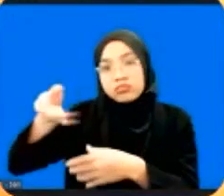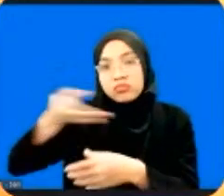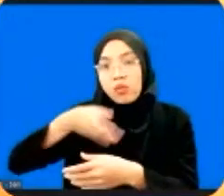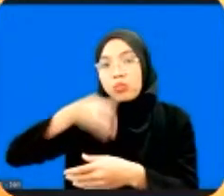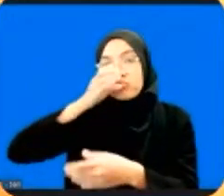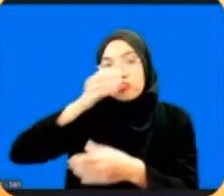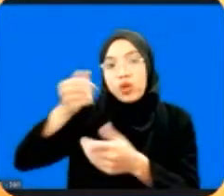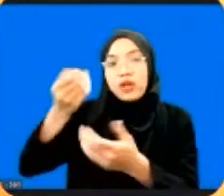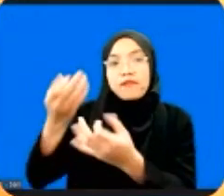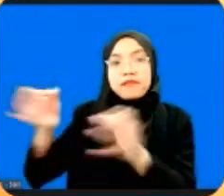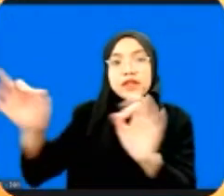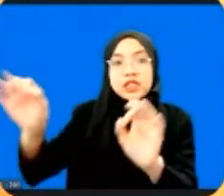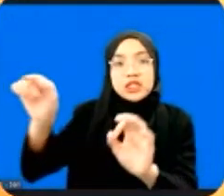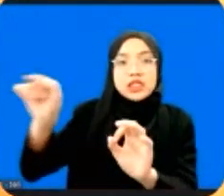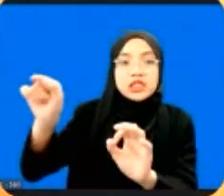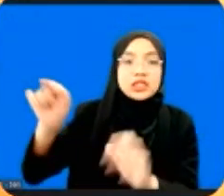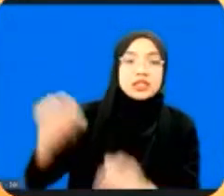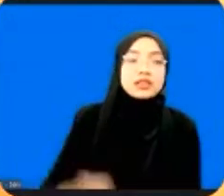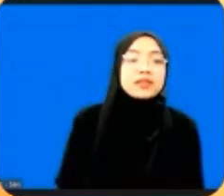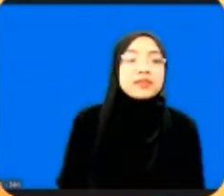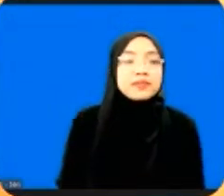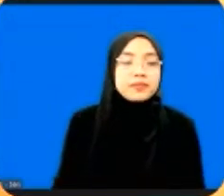free.